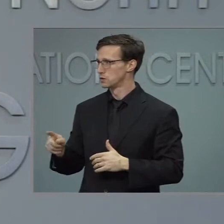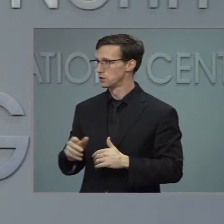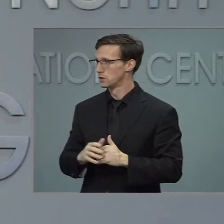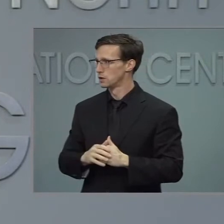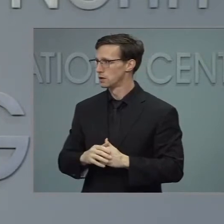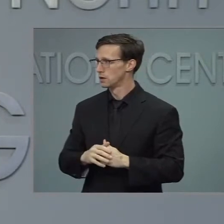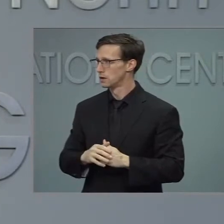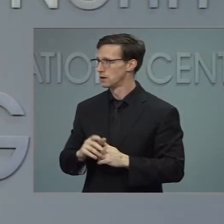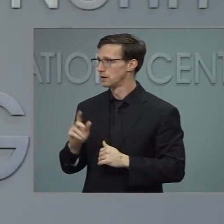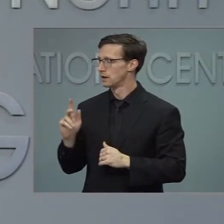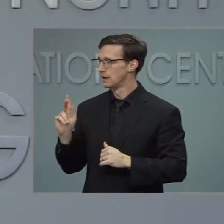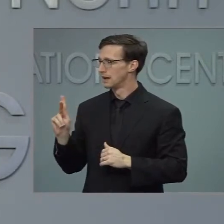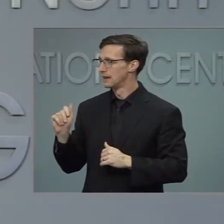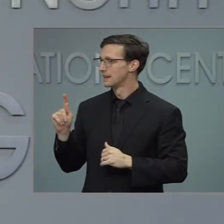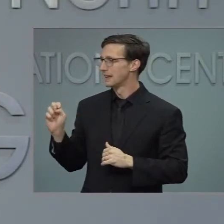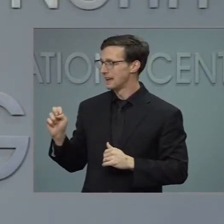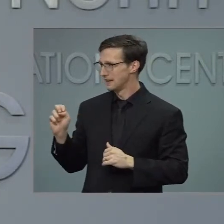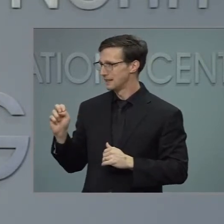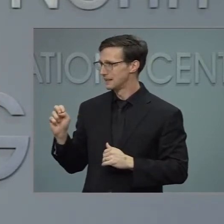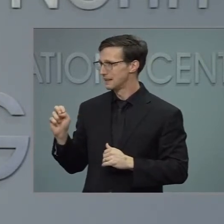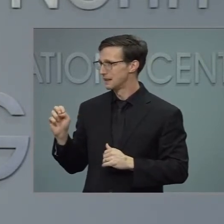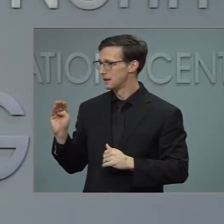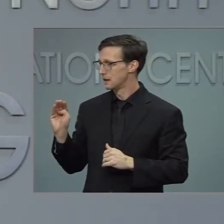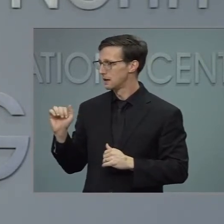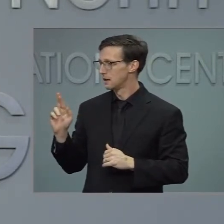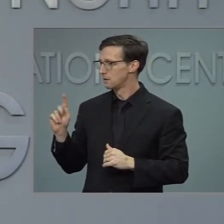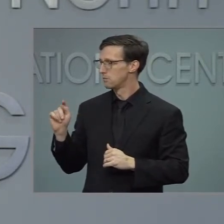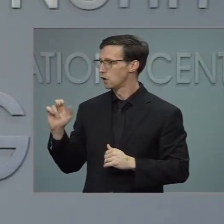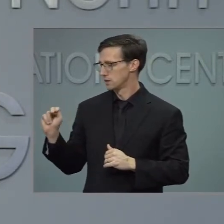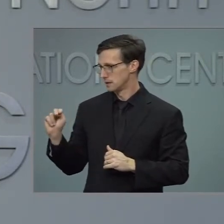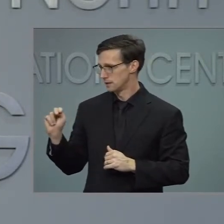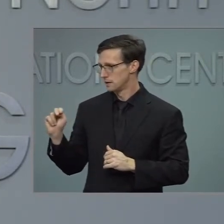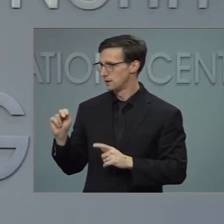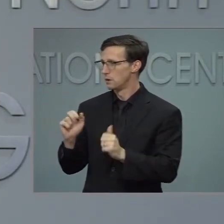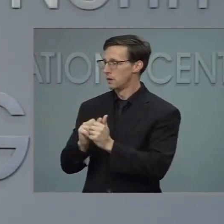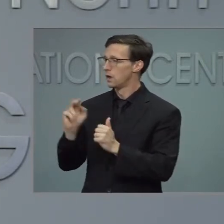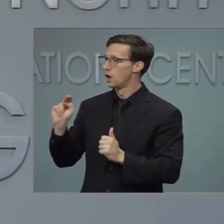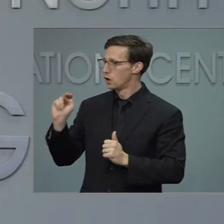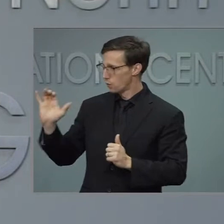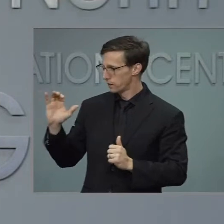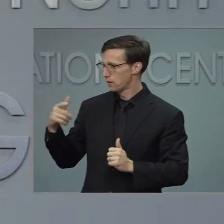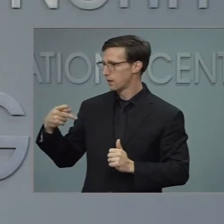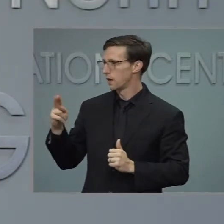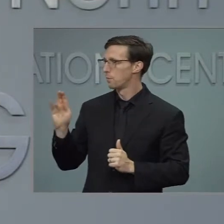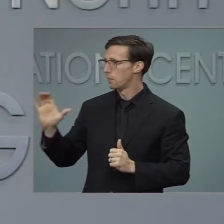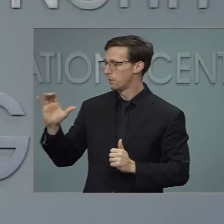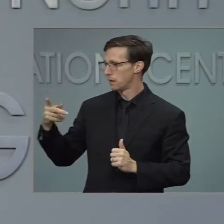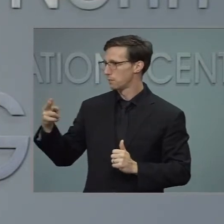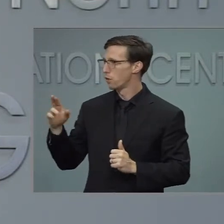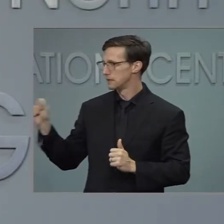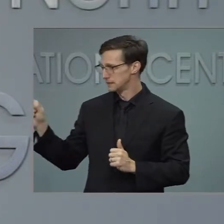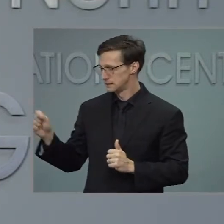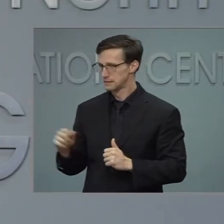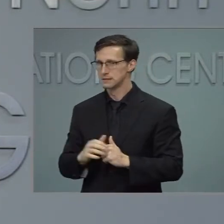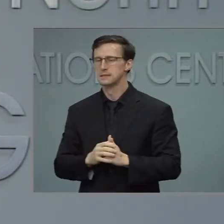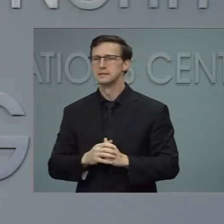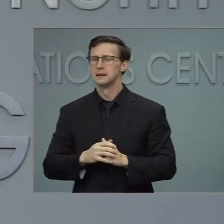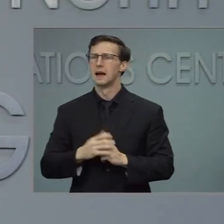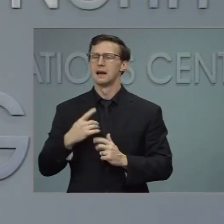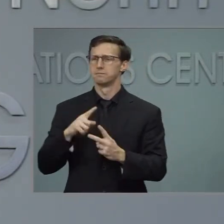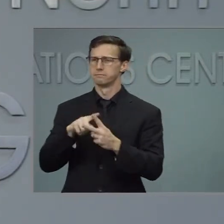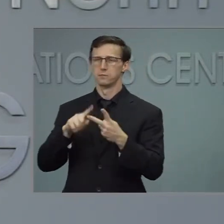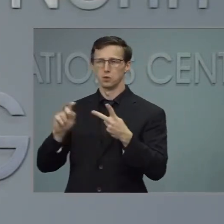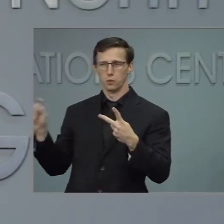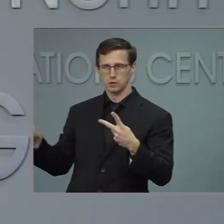Hi, Governor and Dr. Cohen. Thank you so much for taking my call. This is Kate Martin with Carolina Public Press. I'm hoping we can, I have a couple of